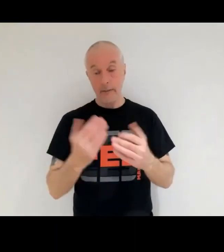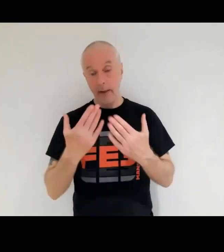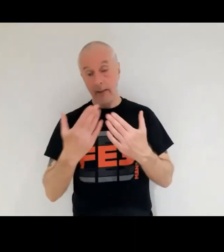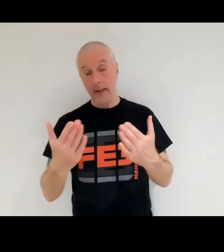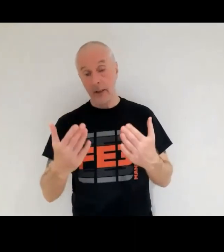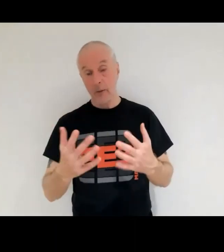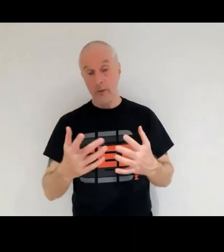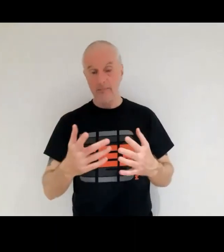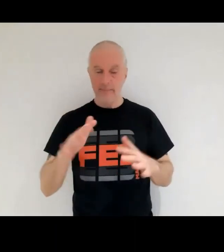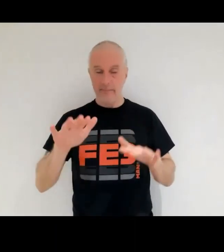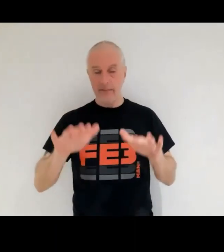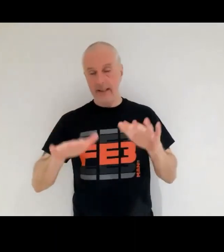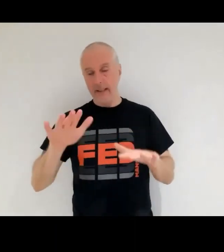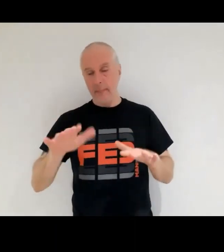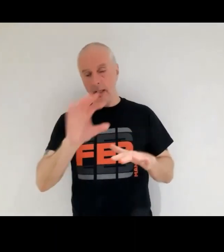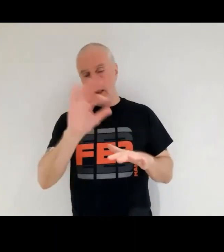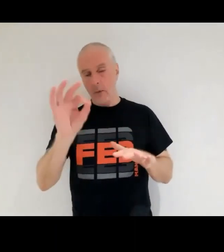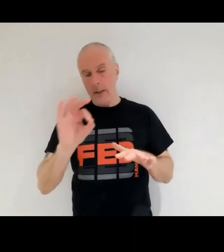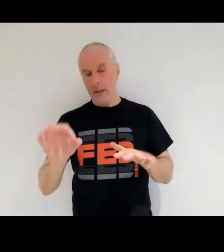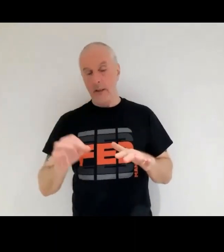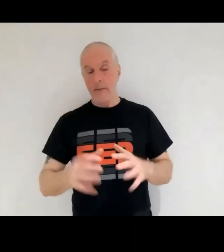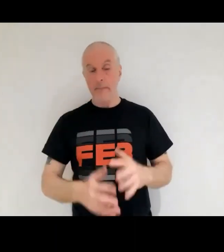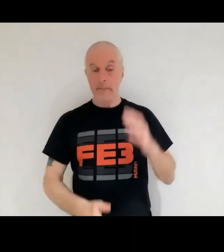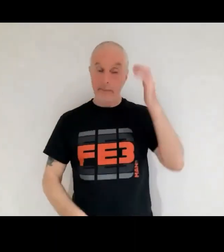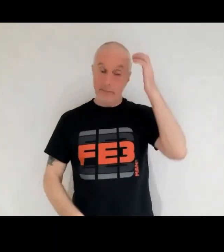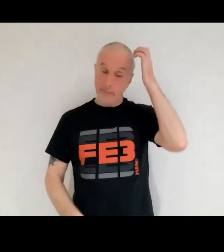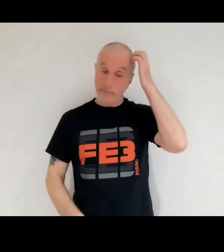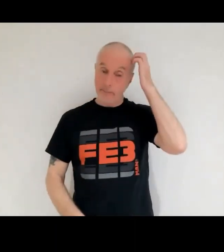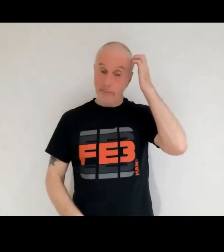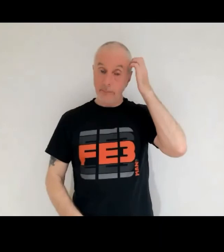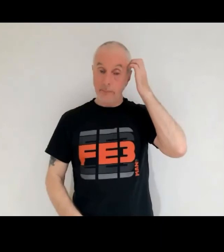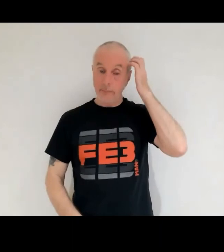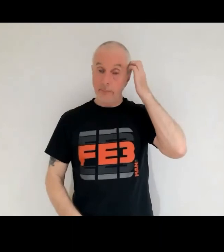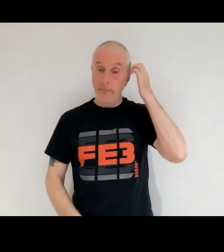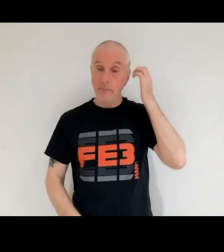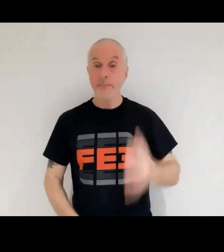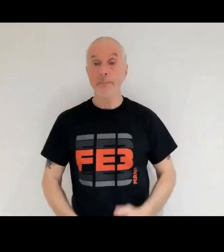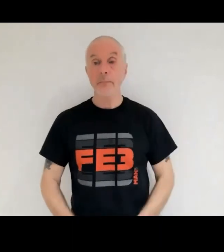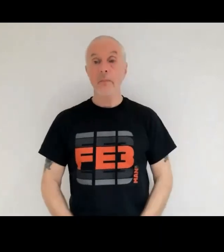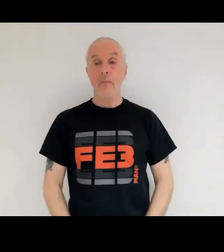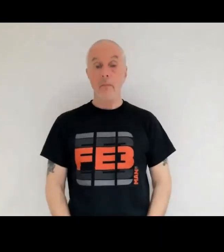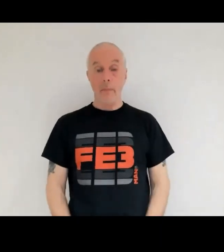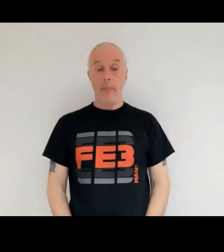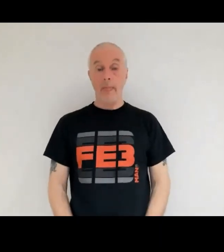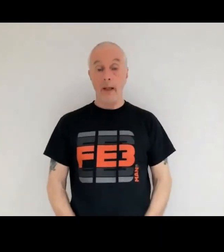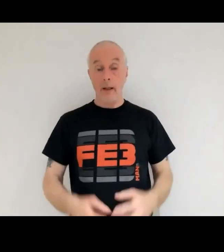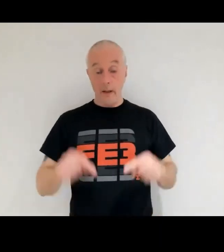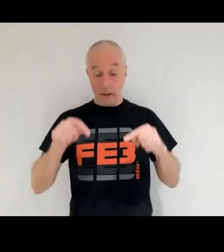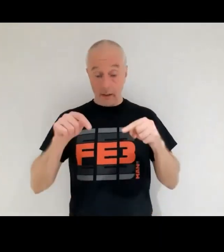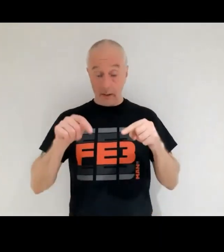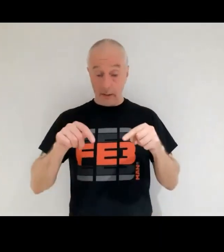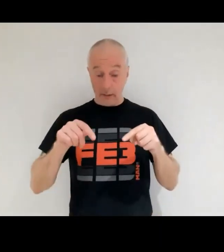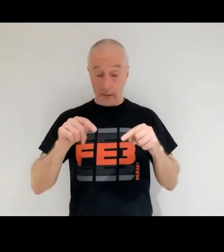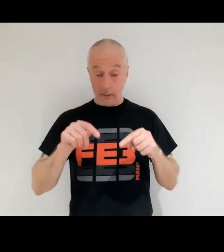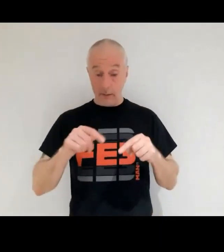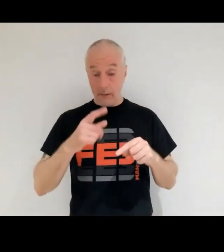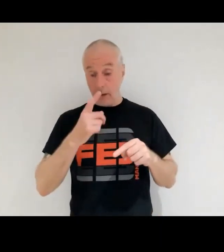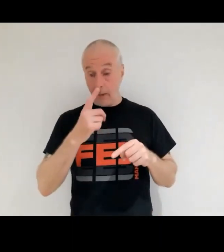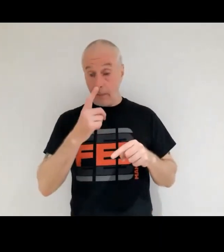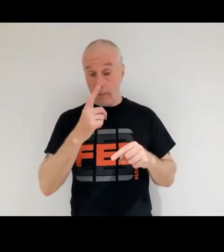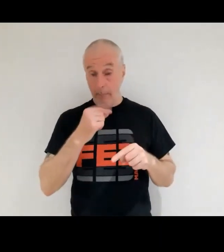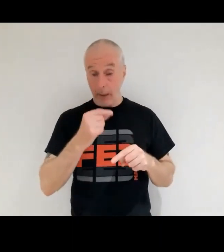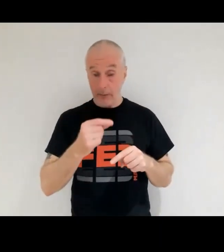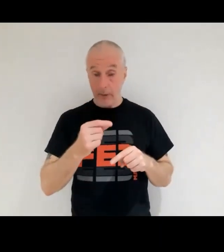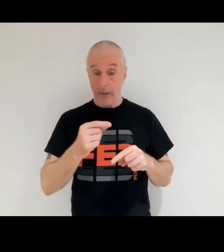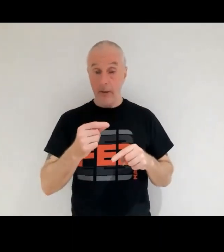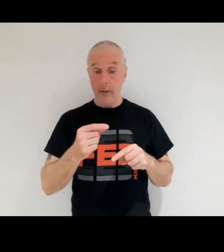asked a similar question in the chat box itself. And the question is, can this work read across to the possibility of 100% H2 in the